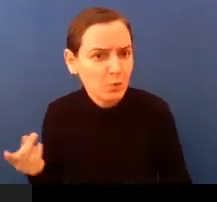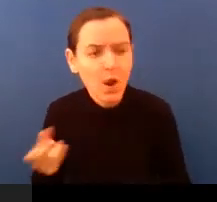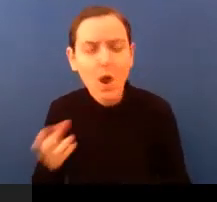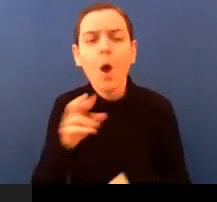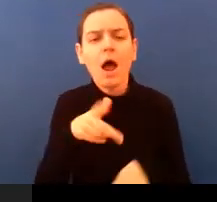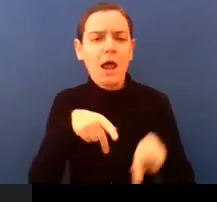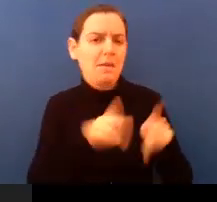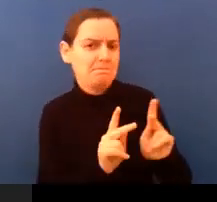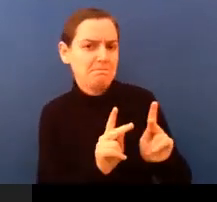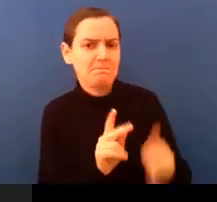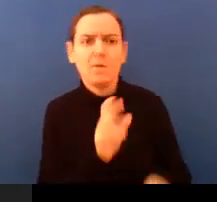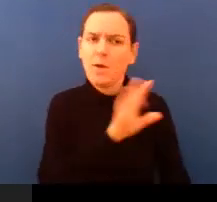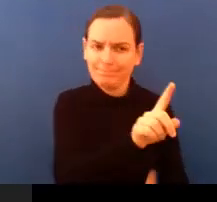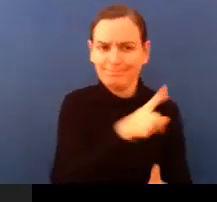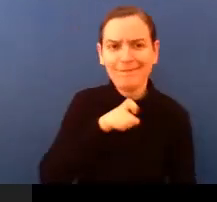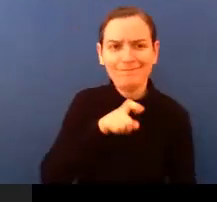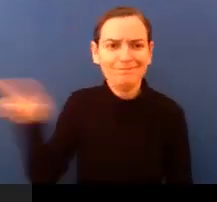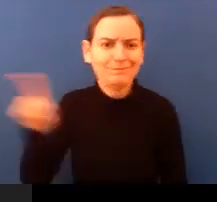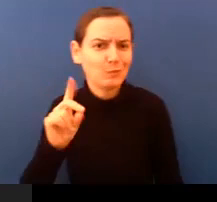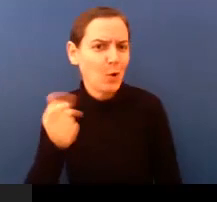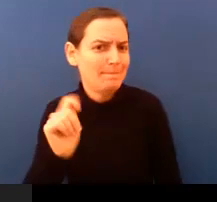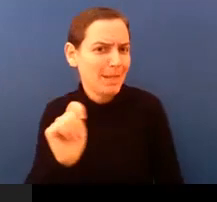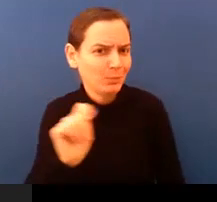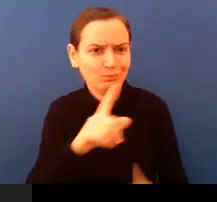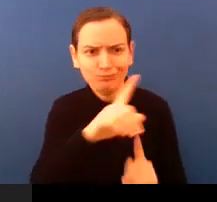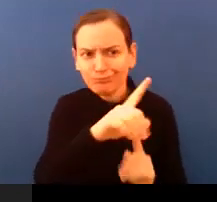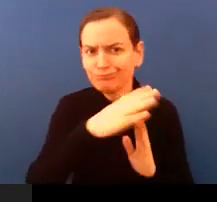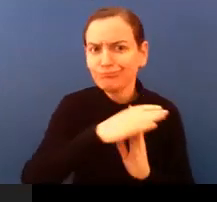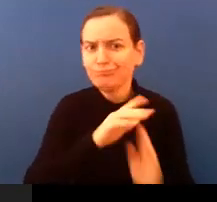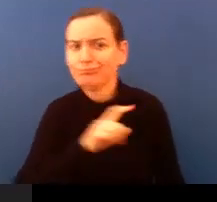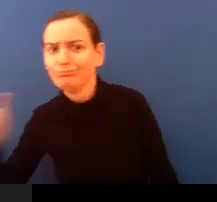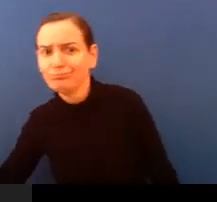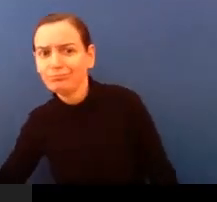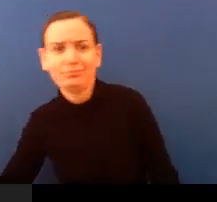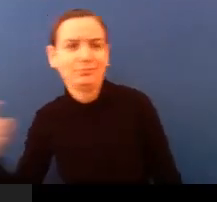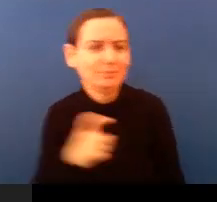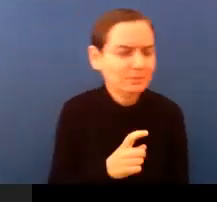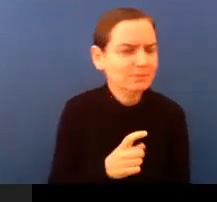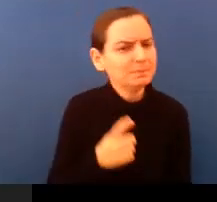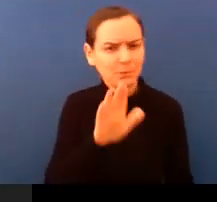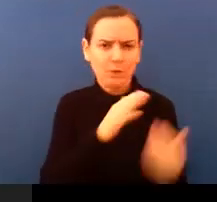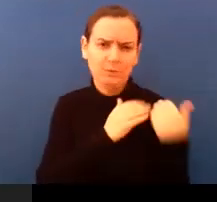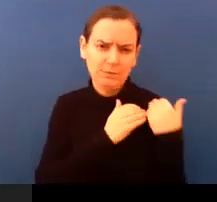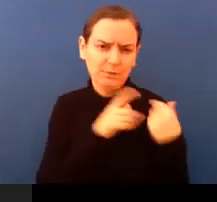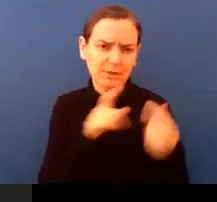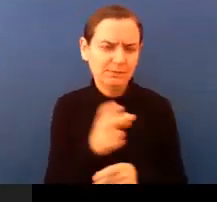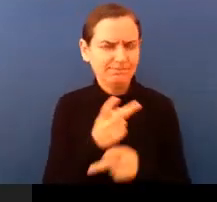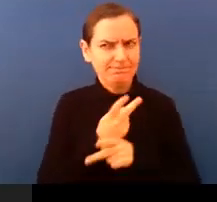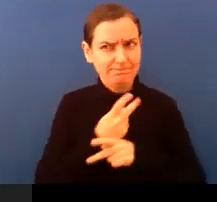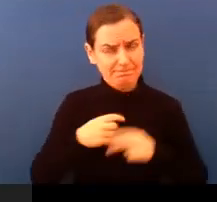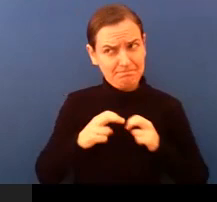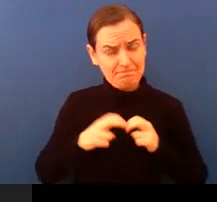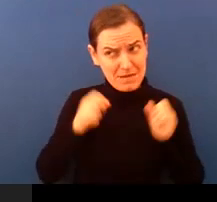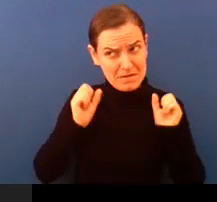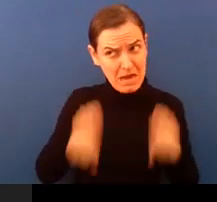cane is very different than doing it with your cane before. So O&M training